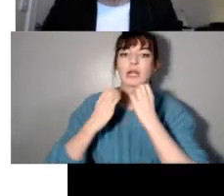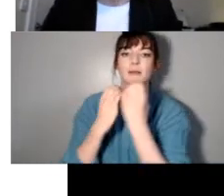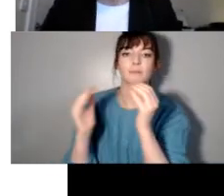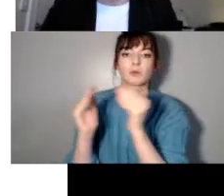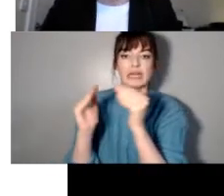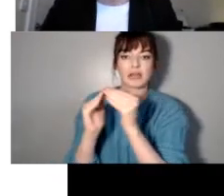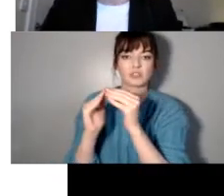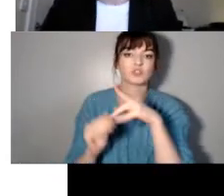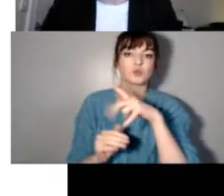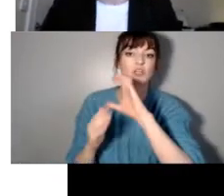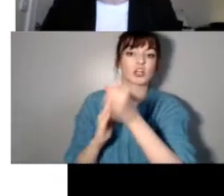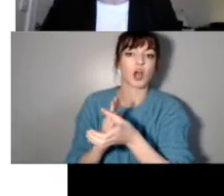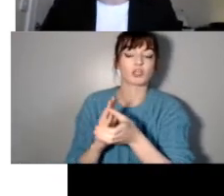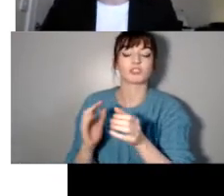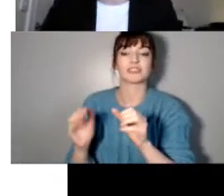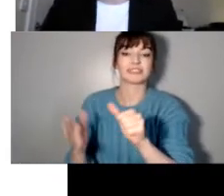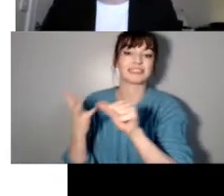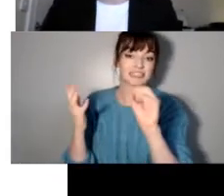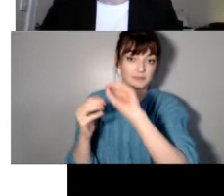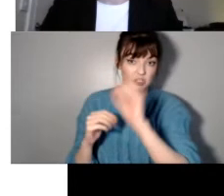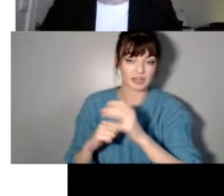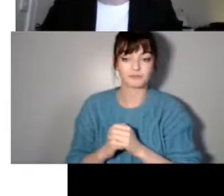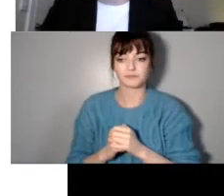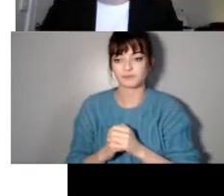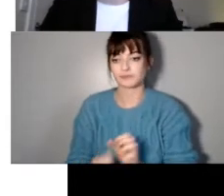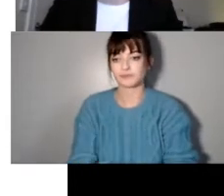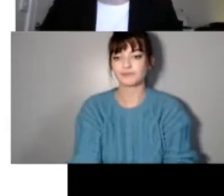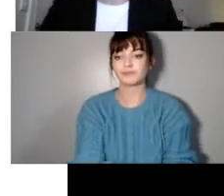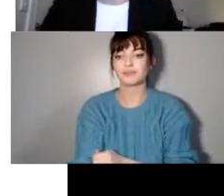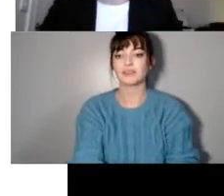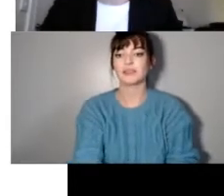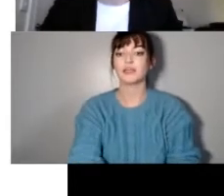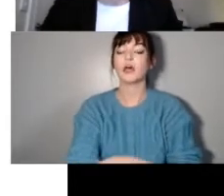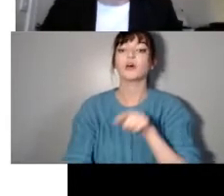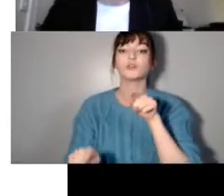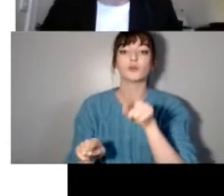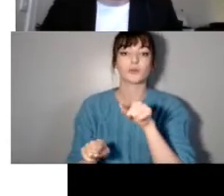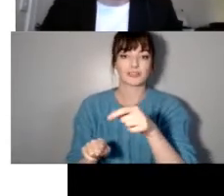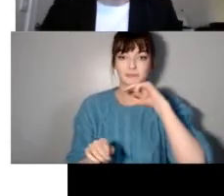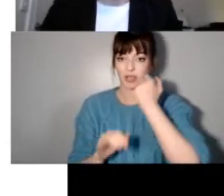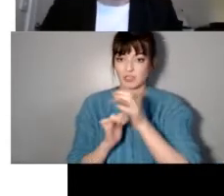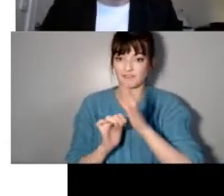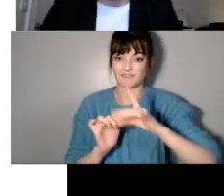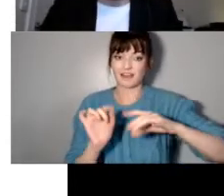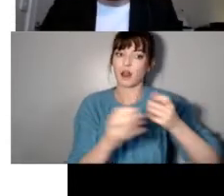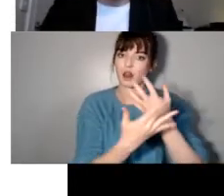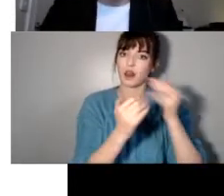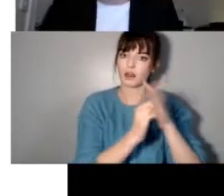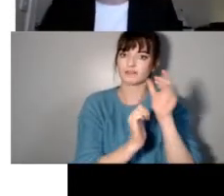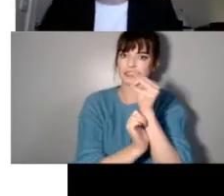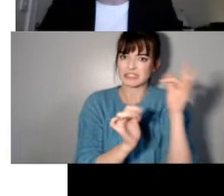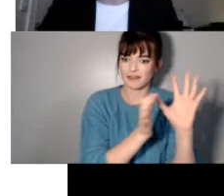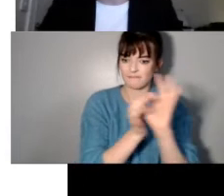cost uplift is 60%. So this stems from the higher staff to resident ratios that generally